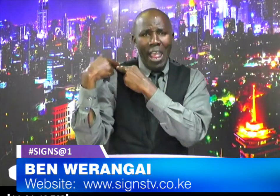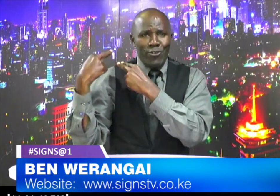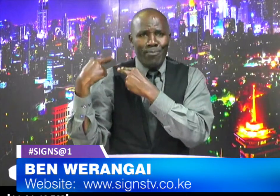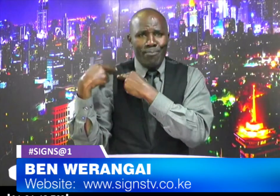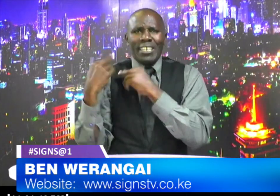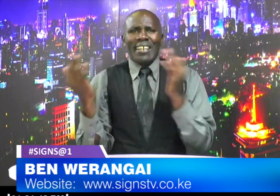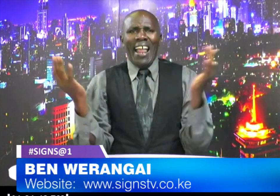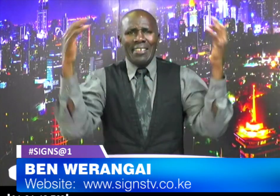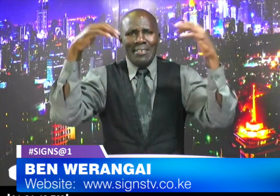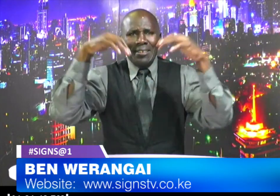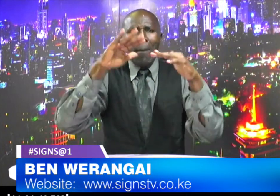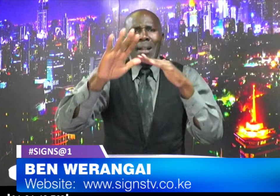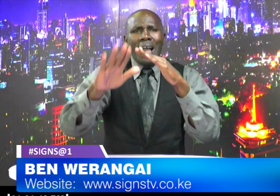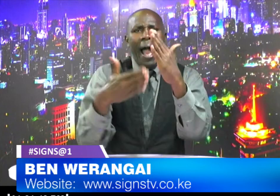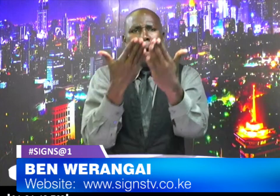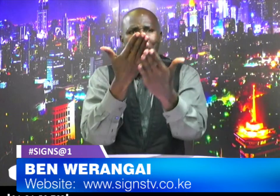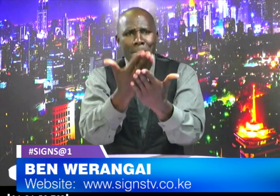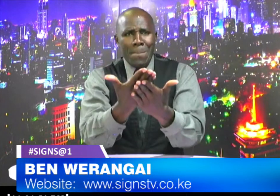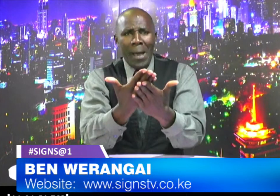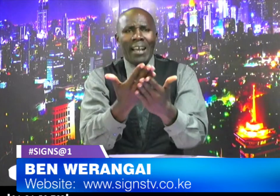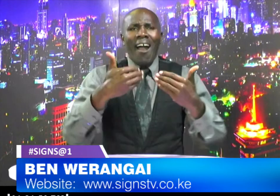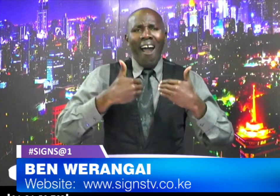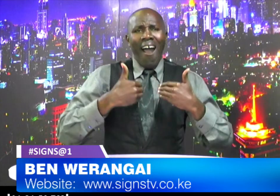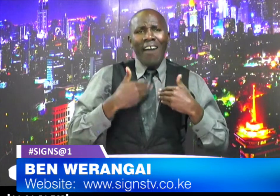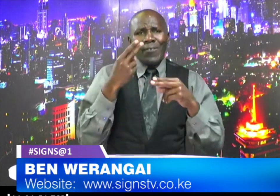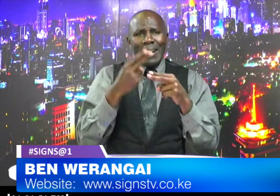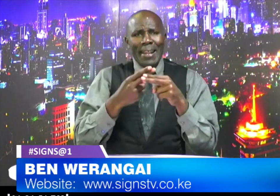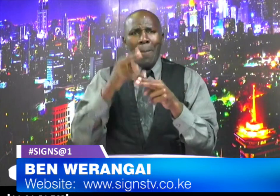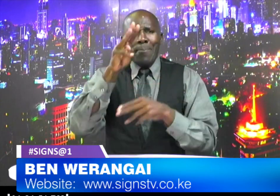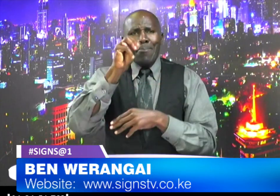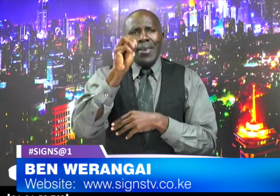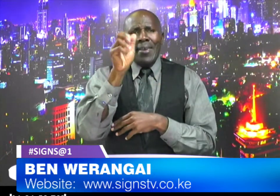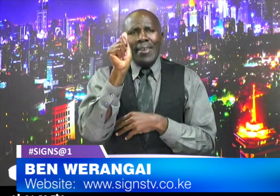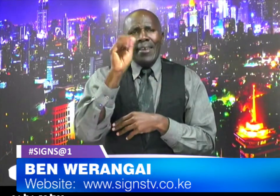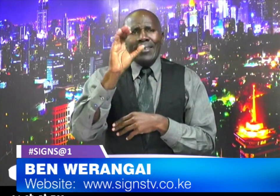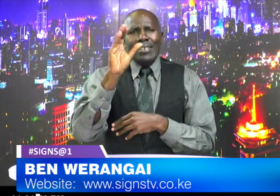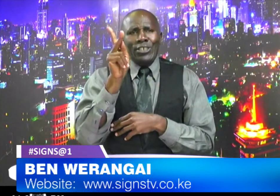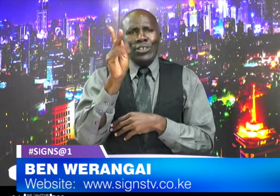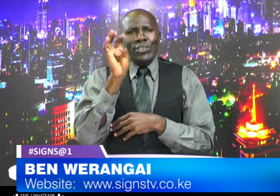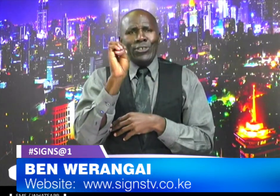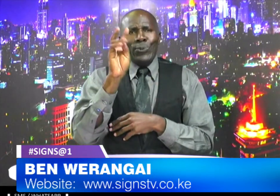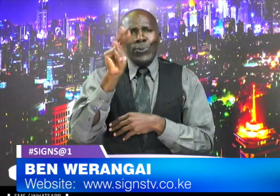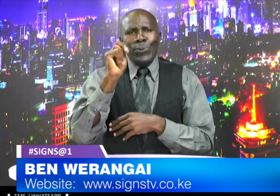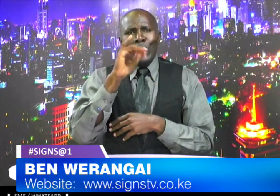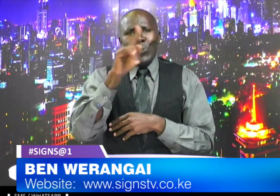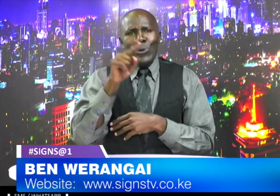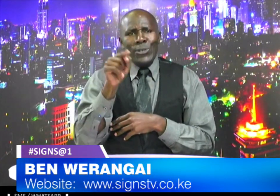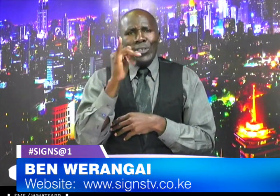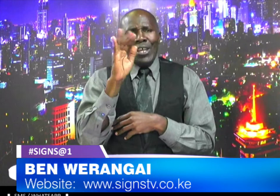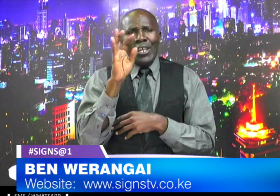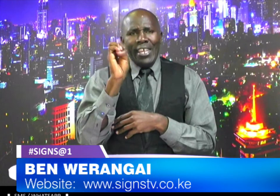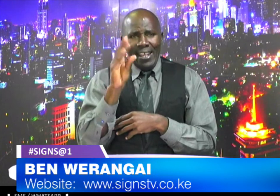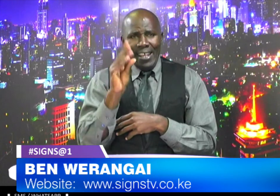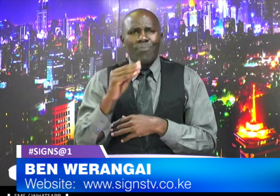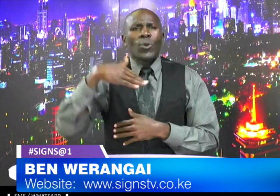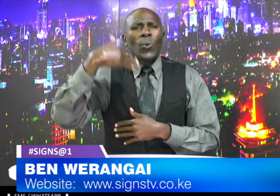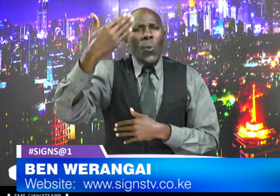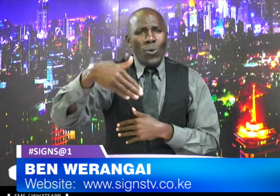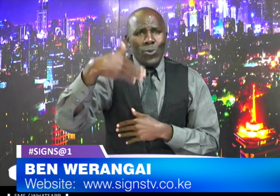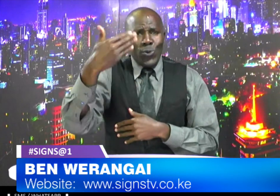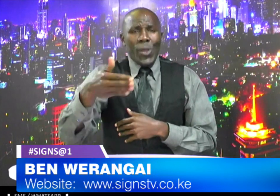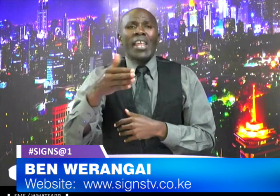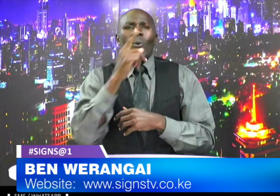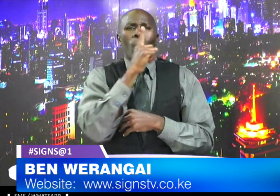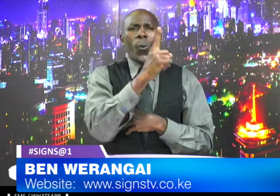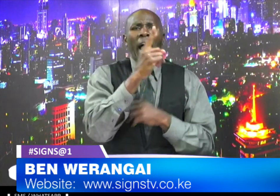to prepare his defense before responding to the prosecution's application to have